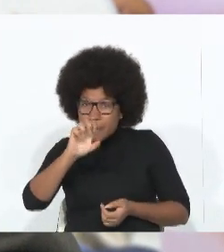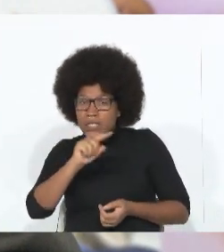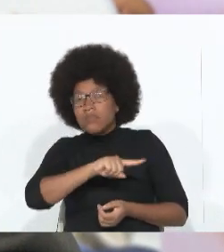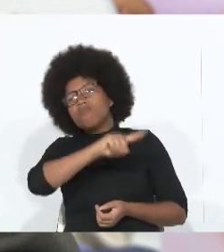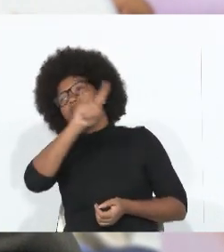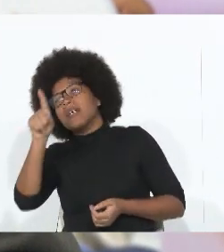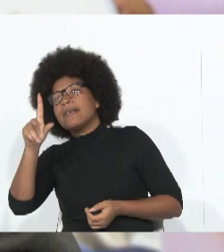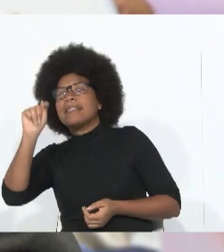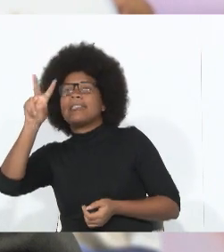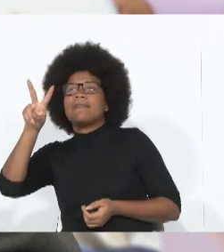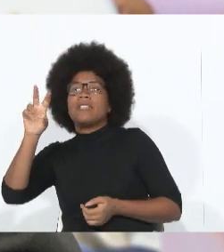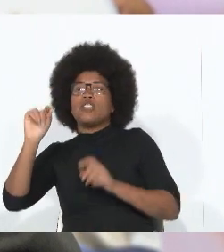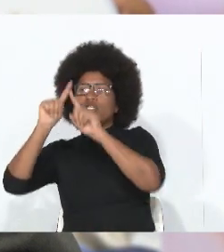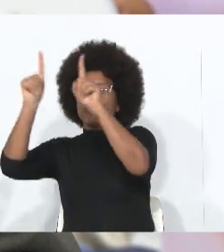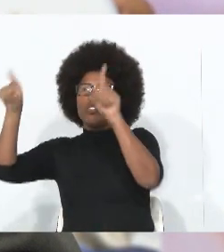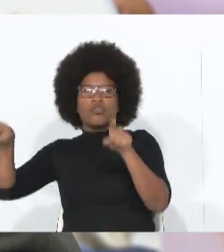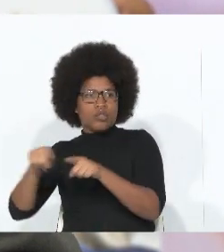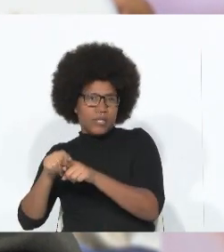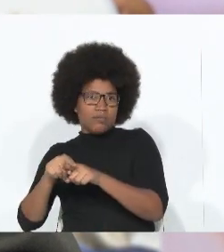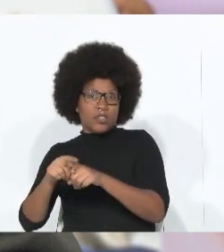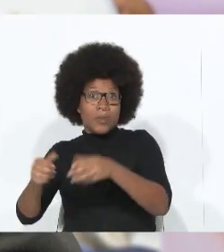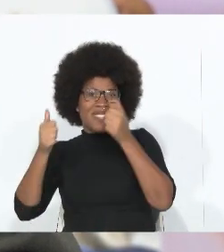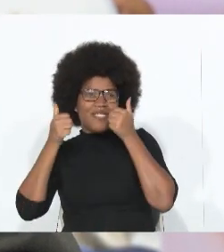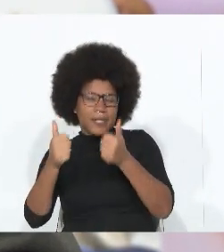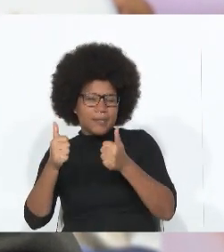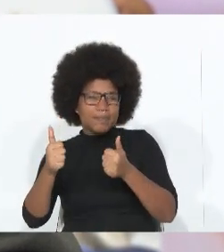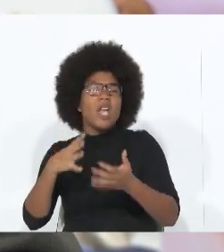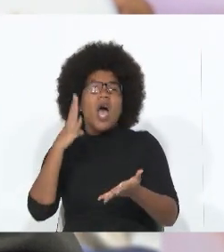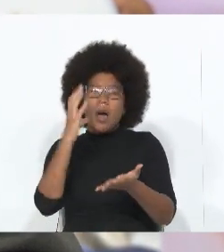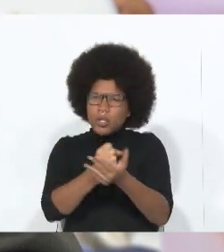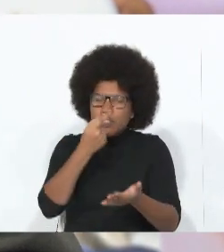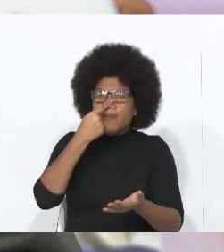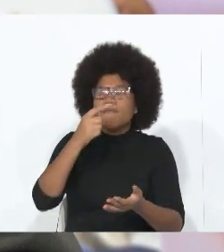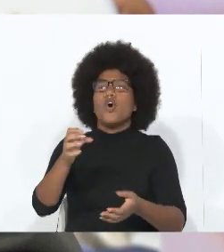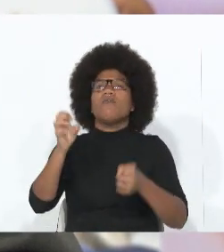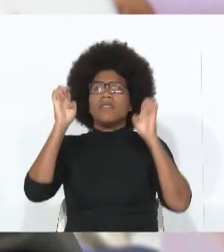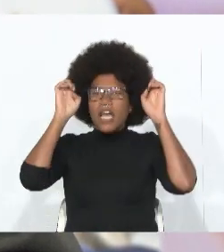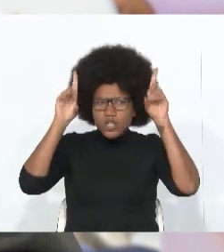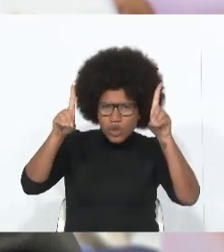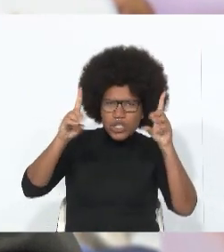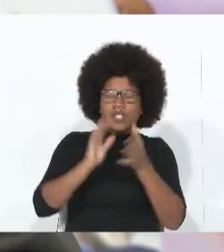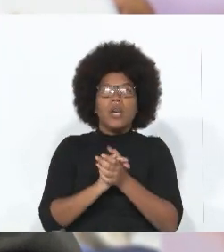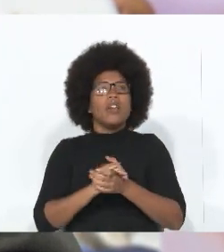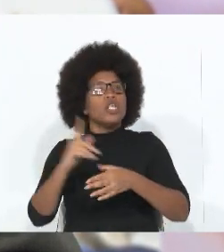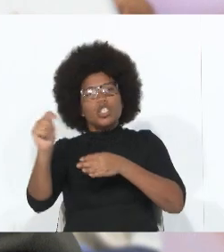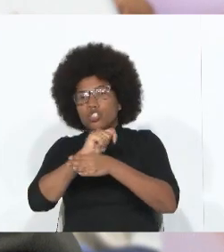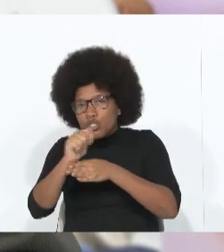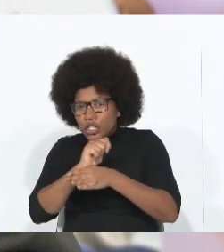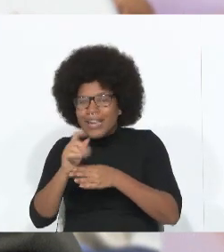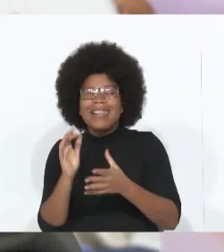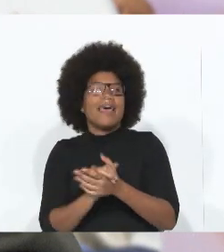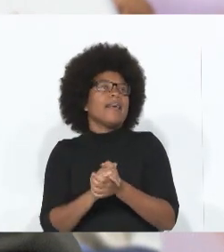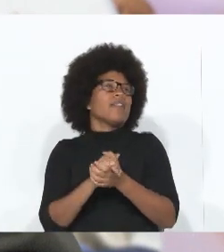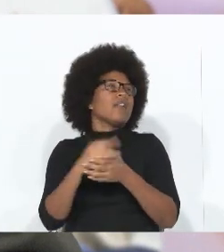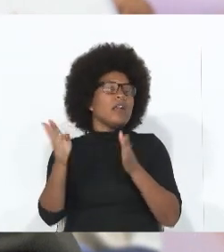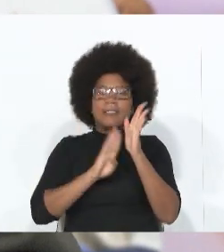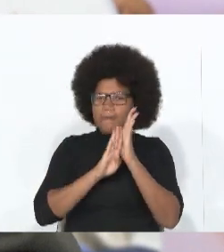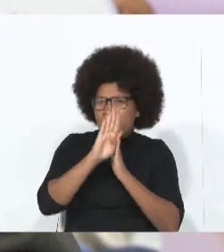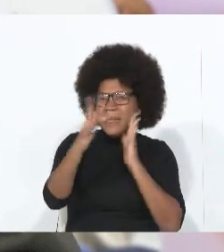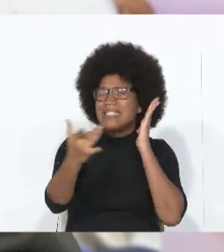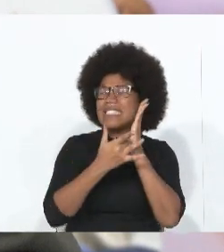for us from the film perspective, the education and the training, and we built on capacity development programs to